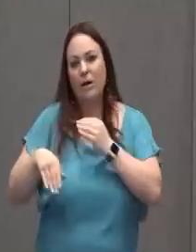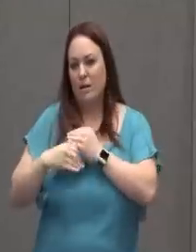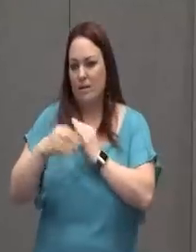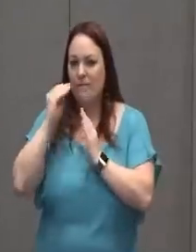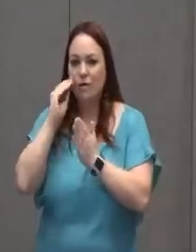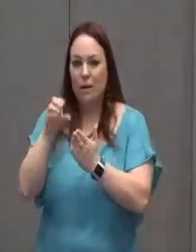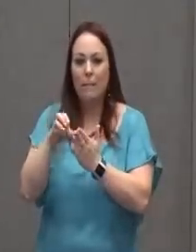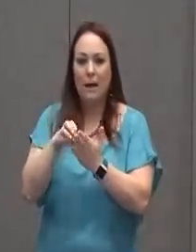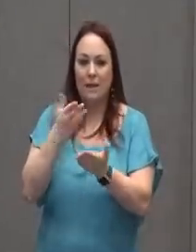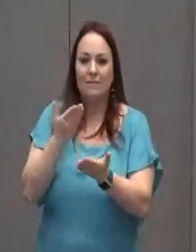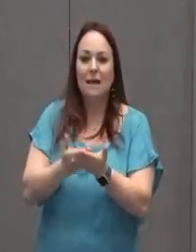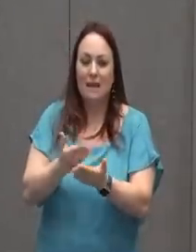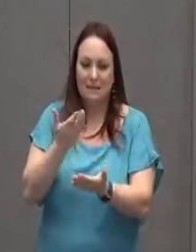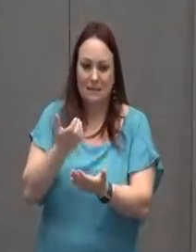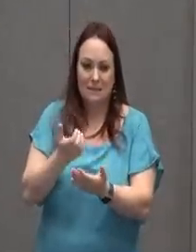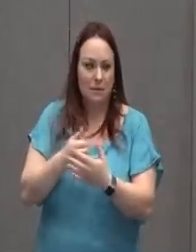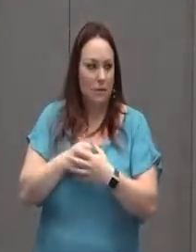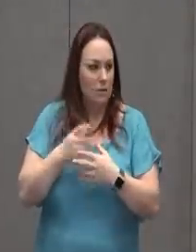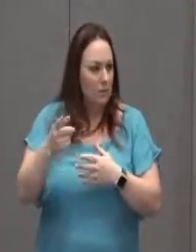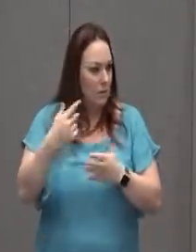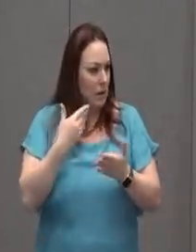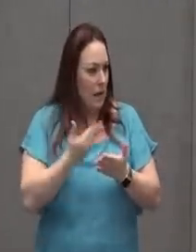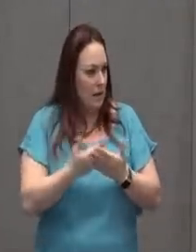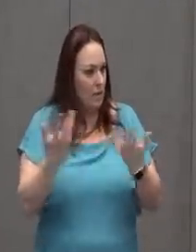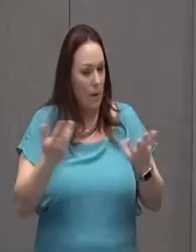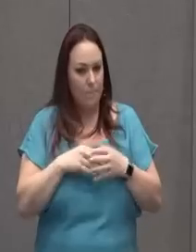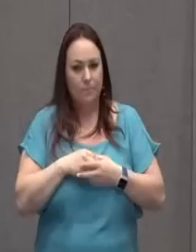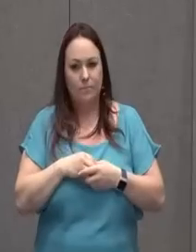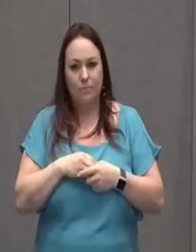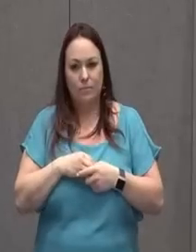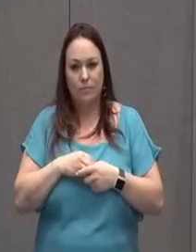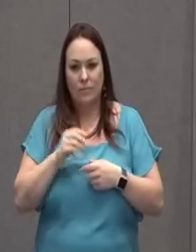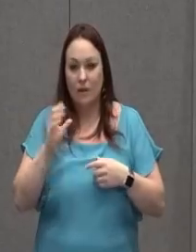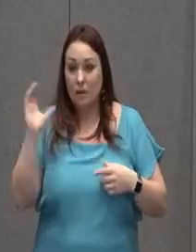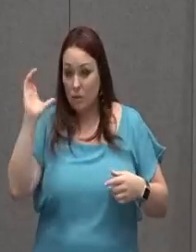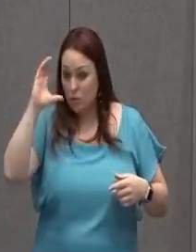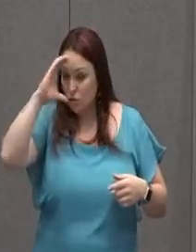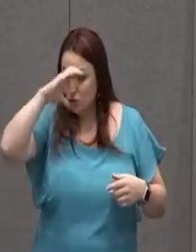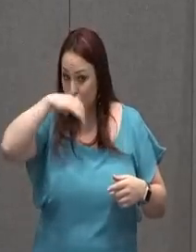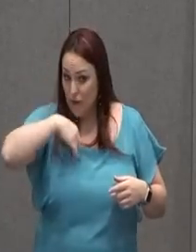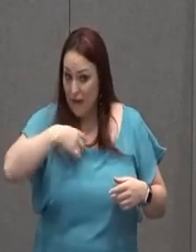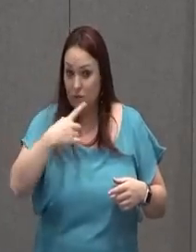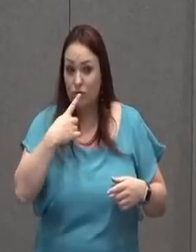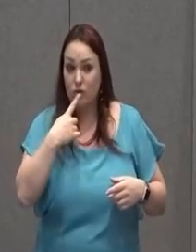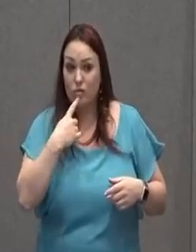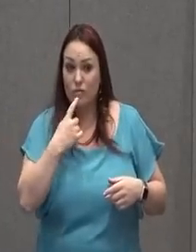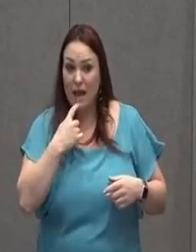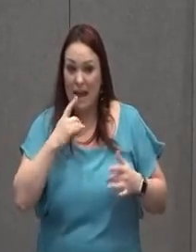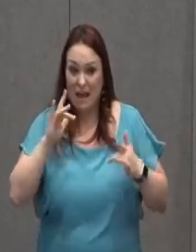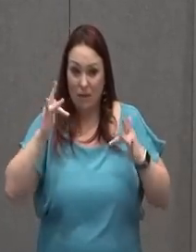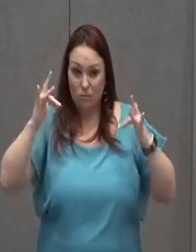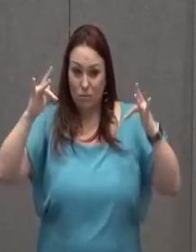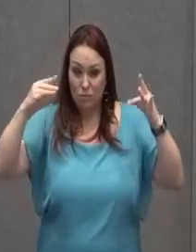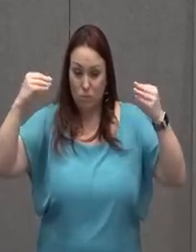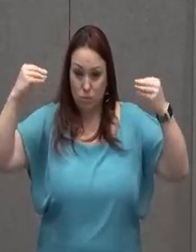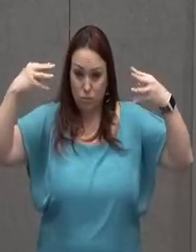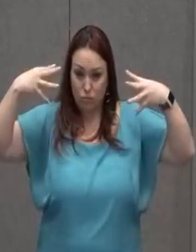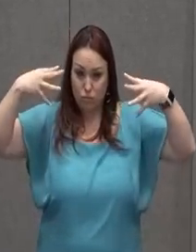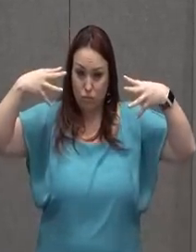text evidence. What are you adding? I am adding a strange red glow.